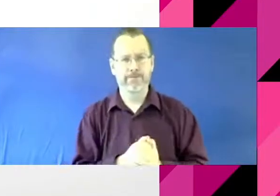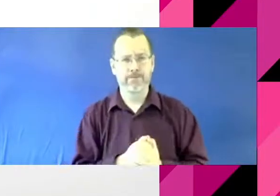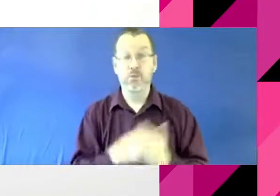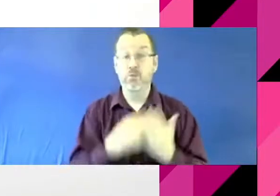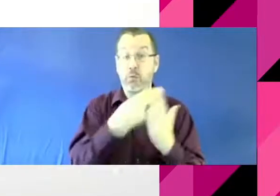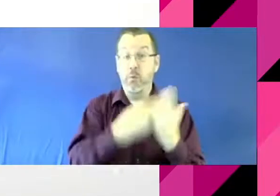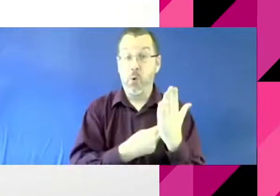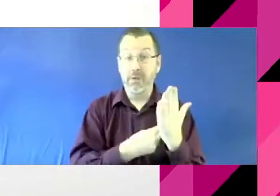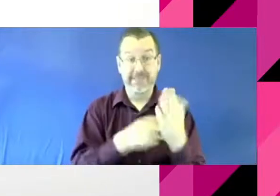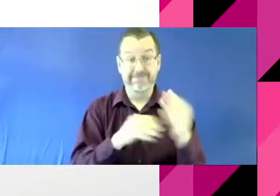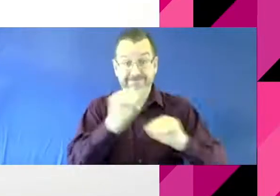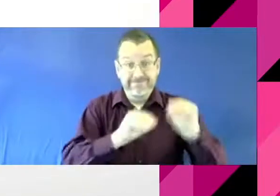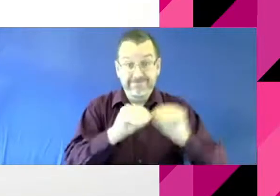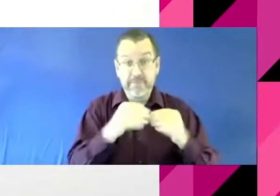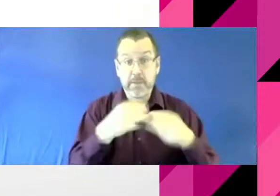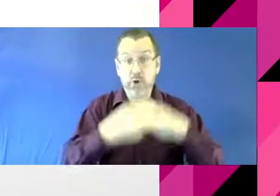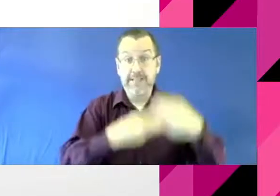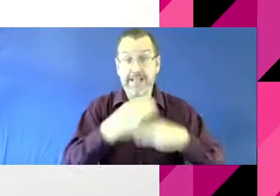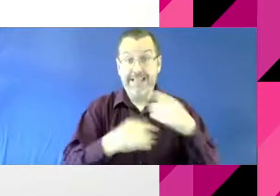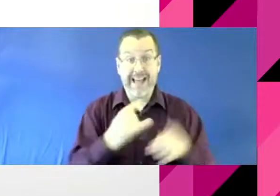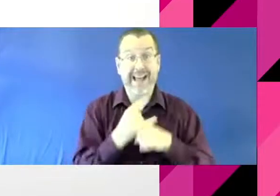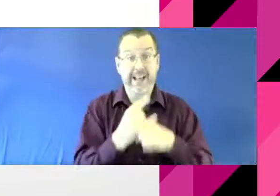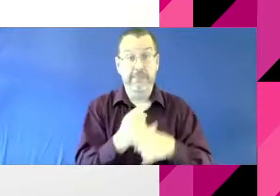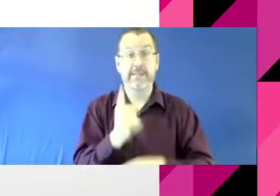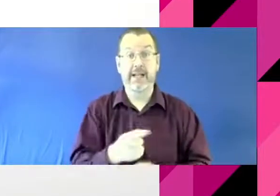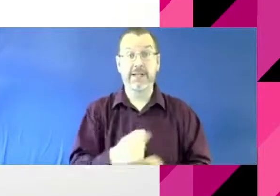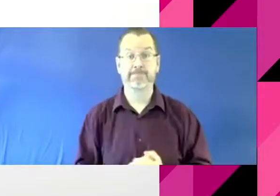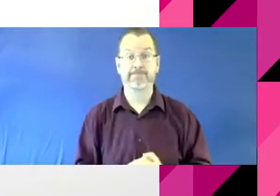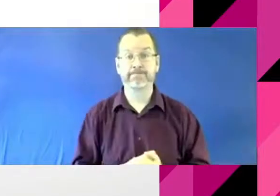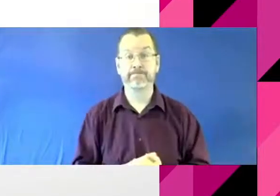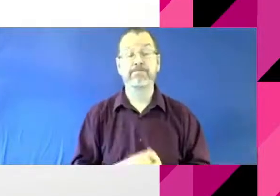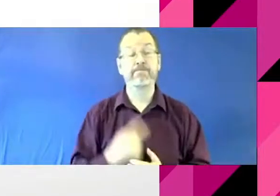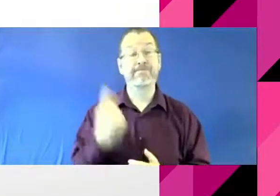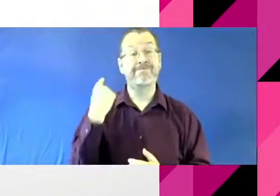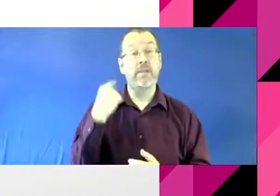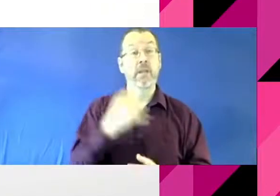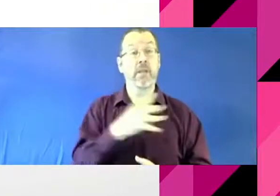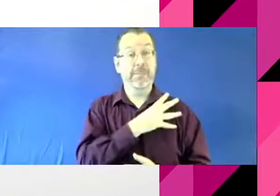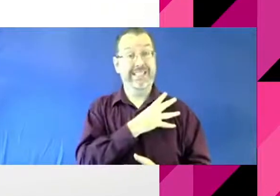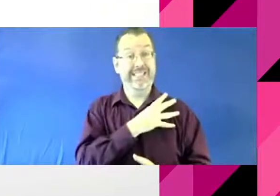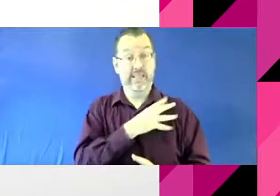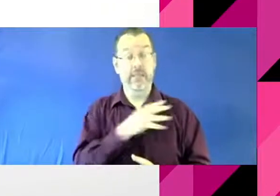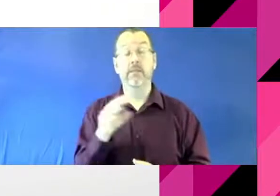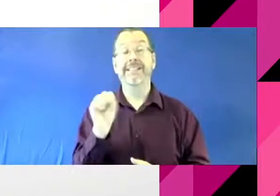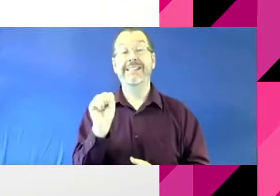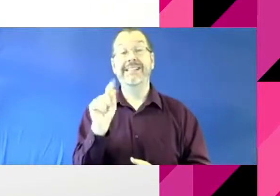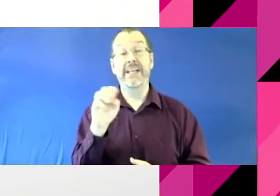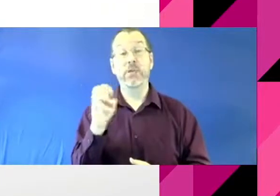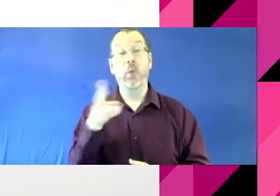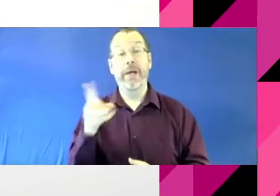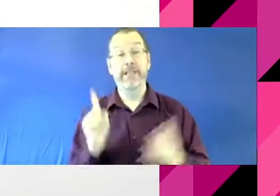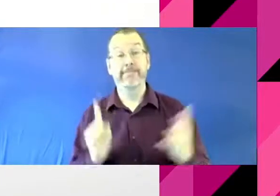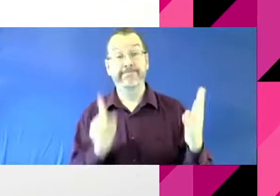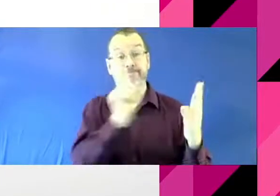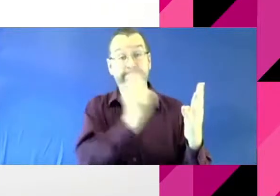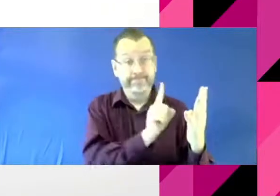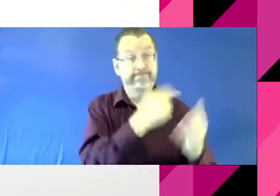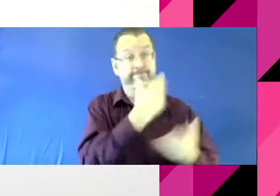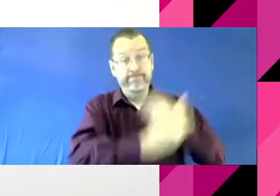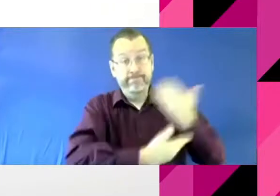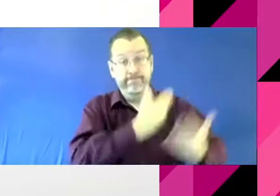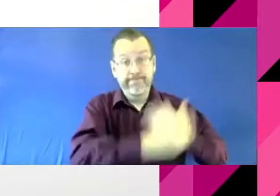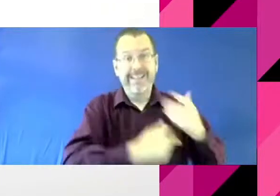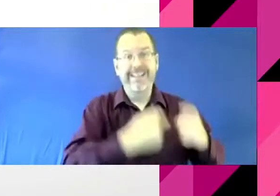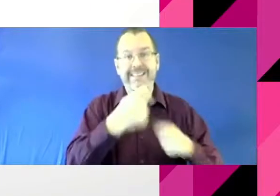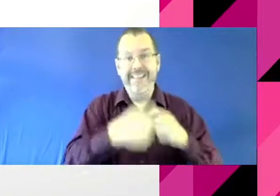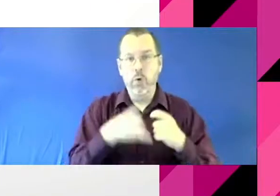that. Following the state's appearance before the committee, a report will be issued to highlight areas for